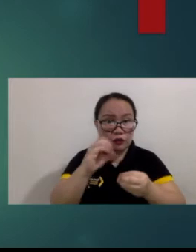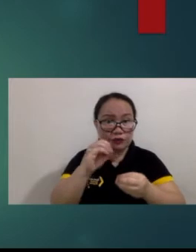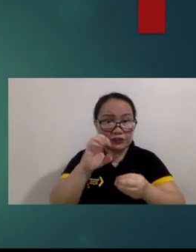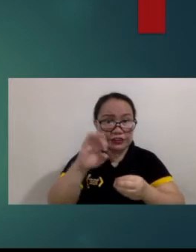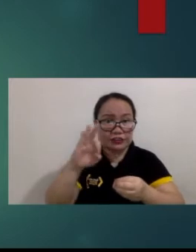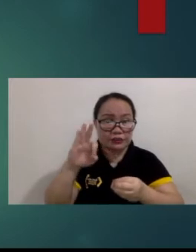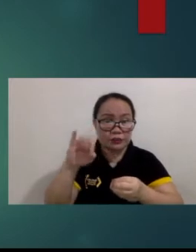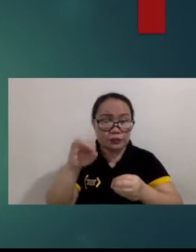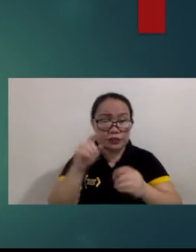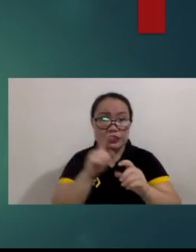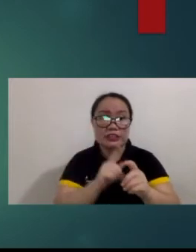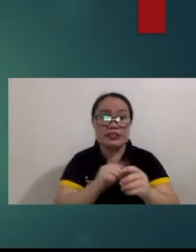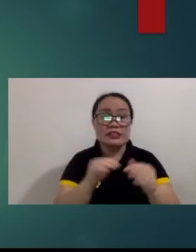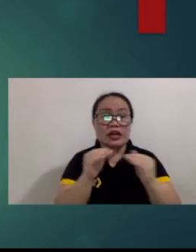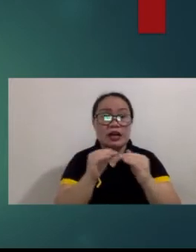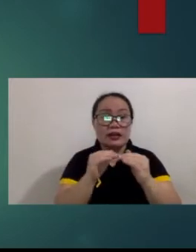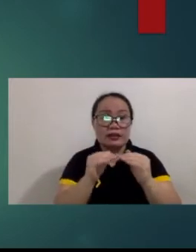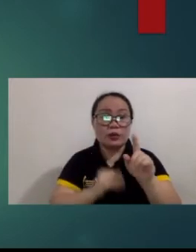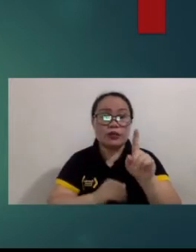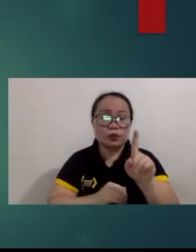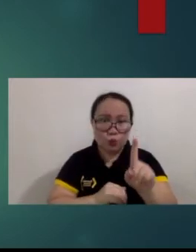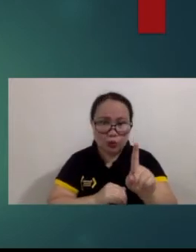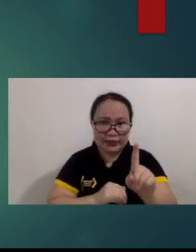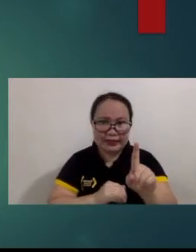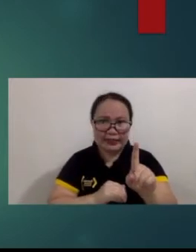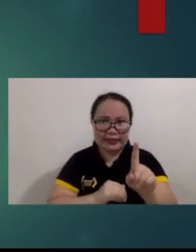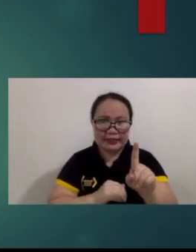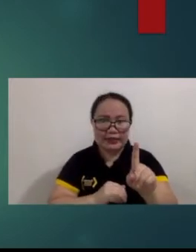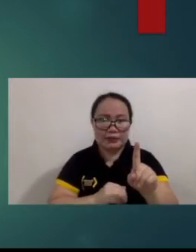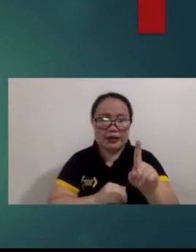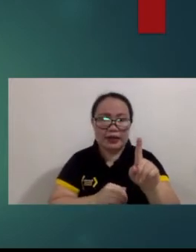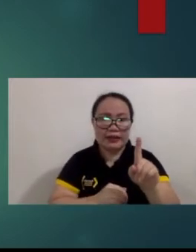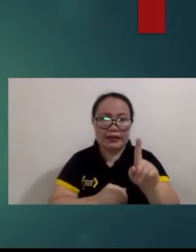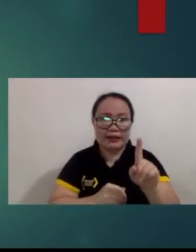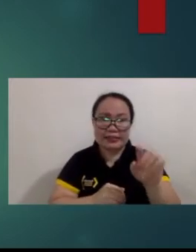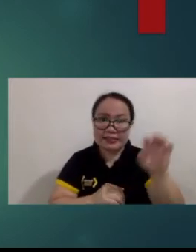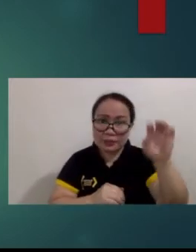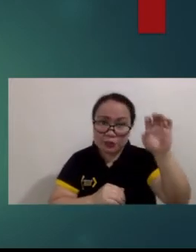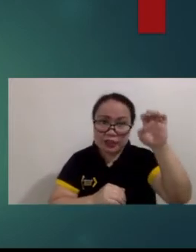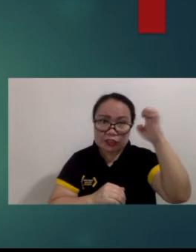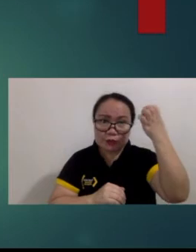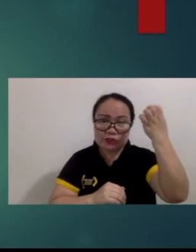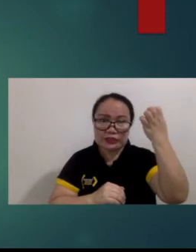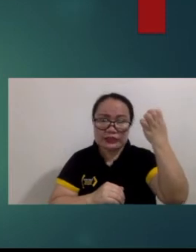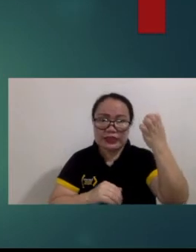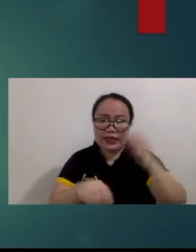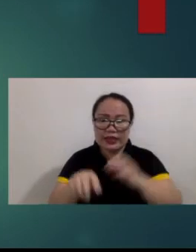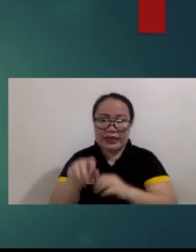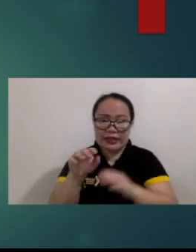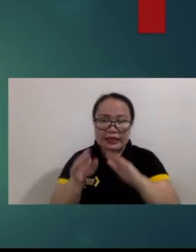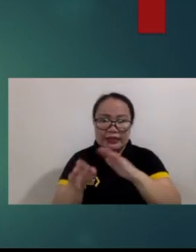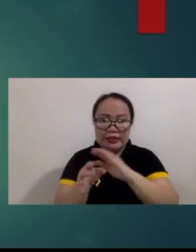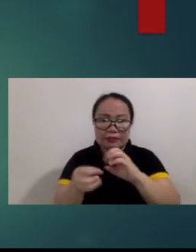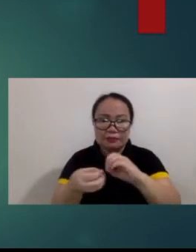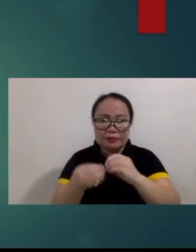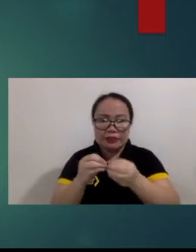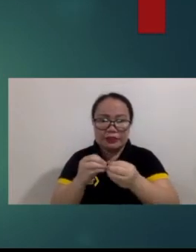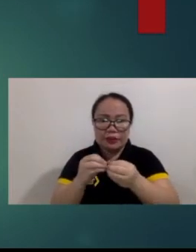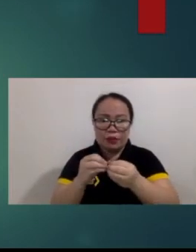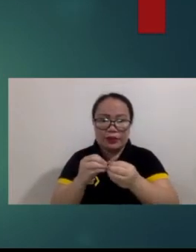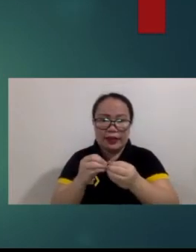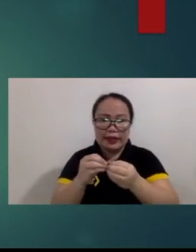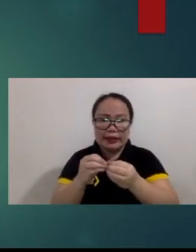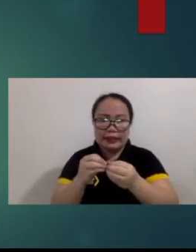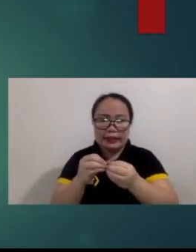numerical coefficient which is equal to 1. The same with the exponent, a